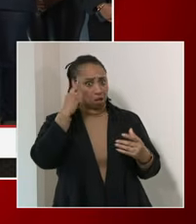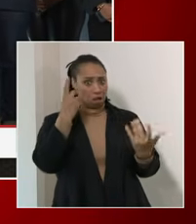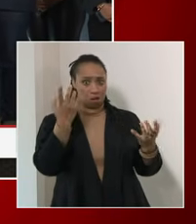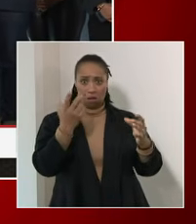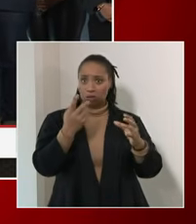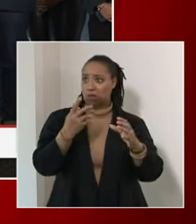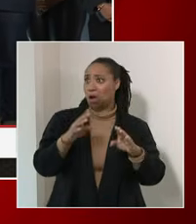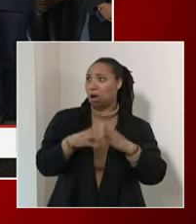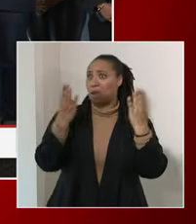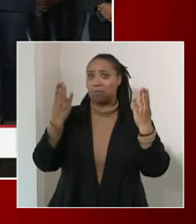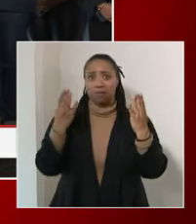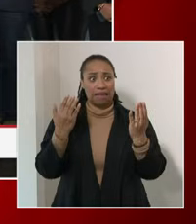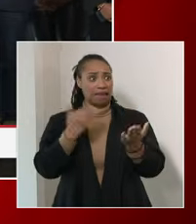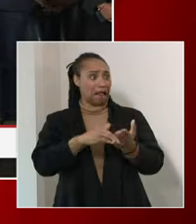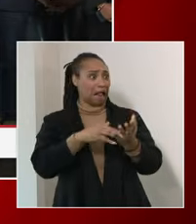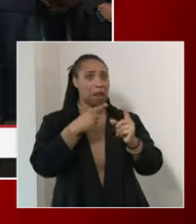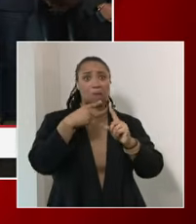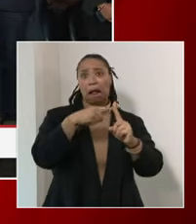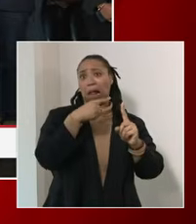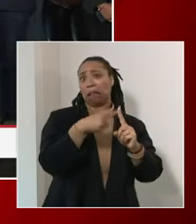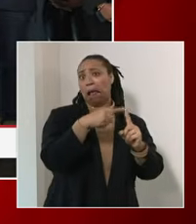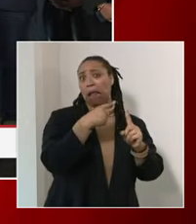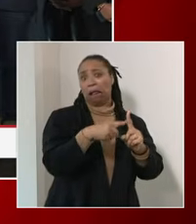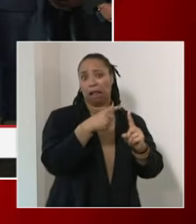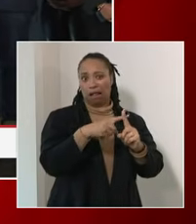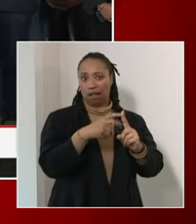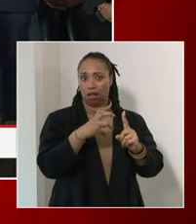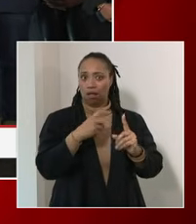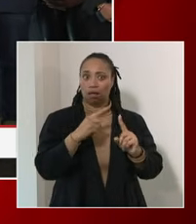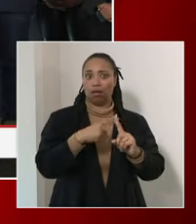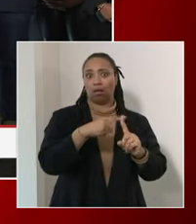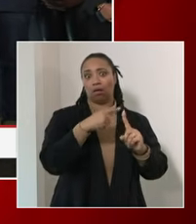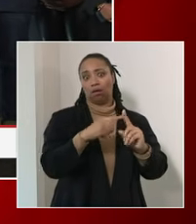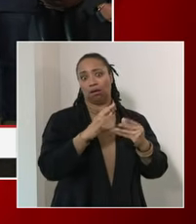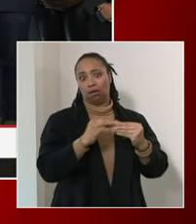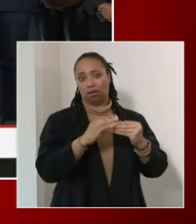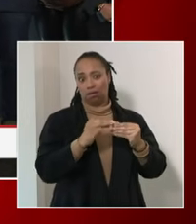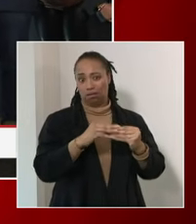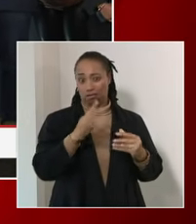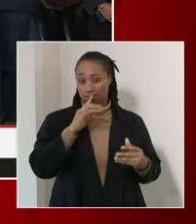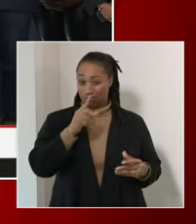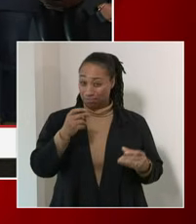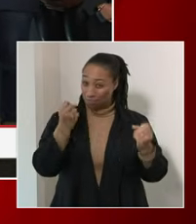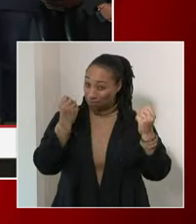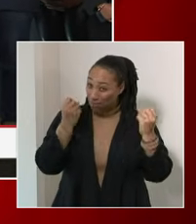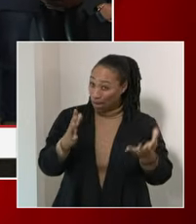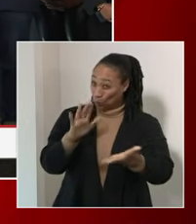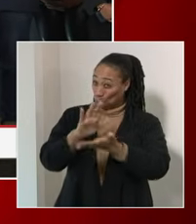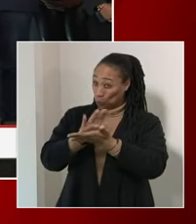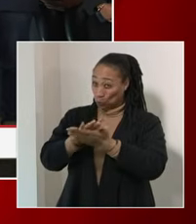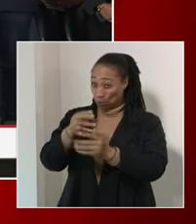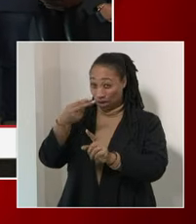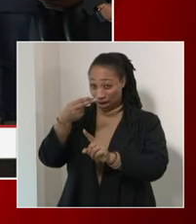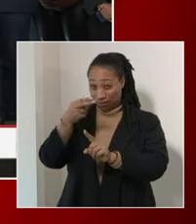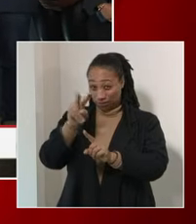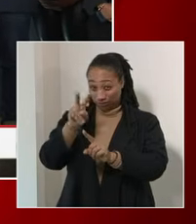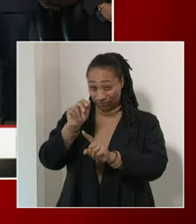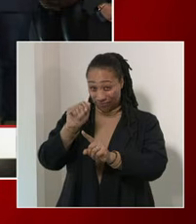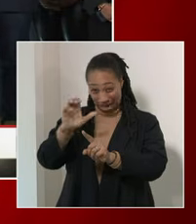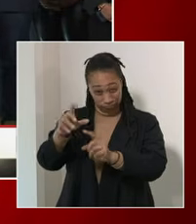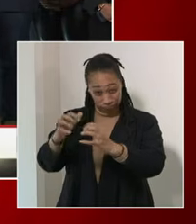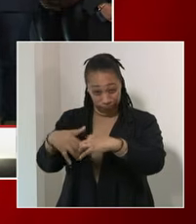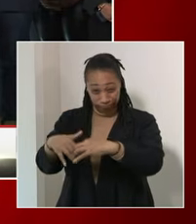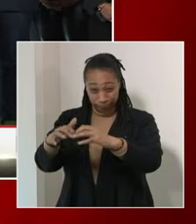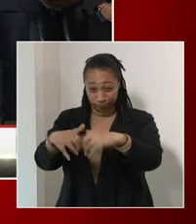DCPS's 117 schools experienced HVAC failures affecting classrooms or entire buildings, according to school leaders, parents, and